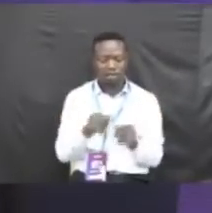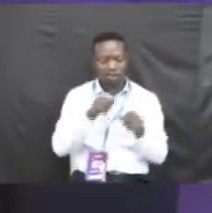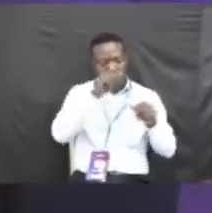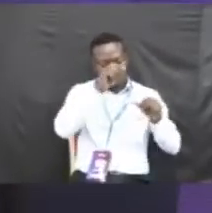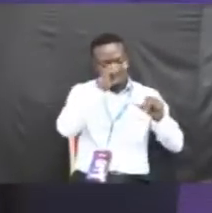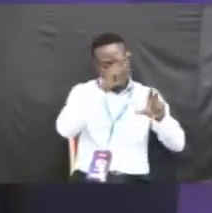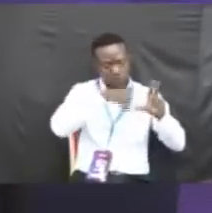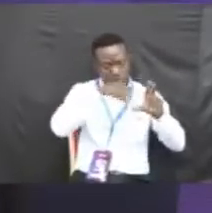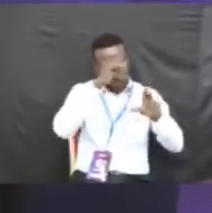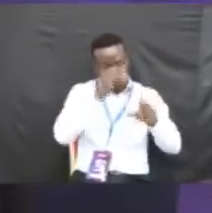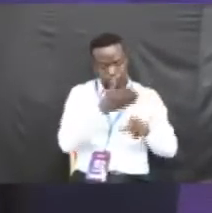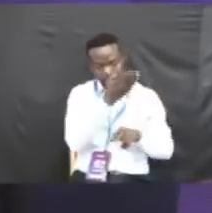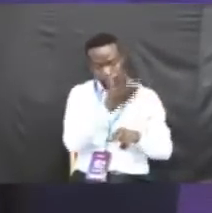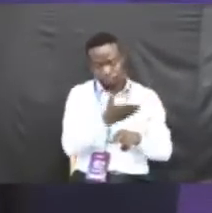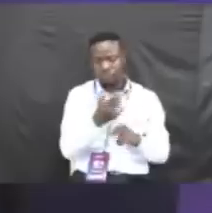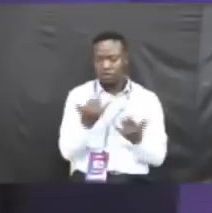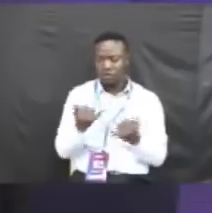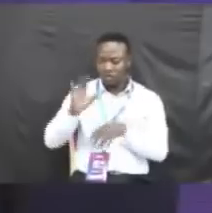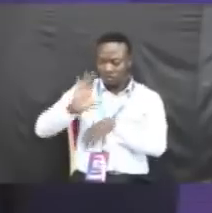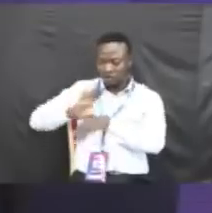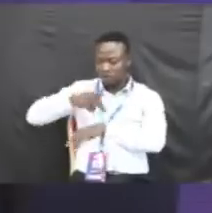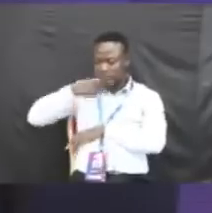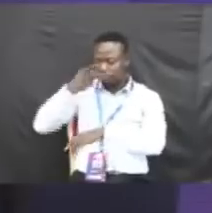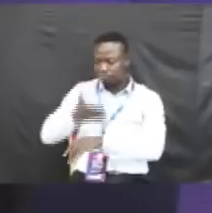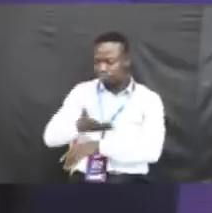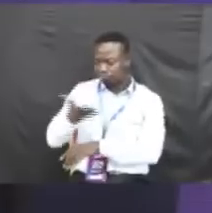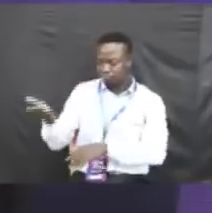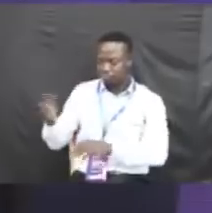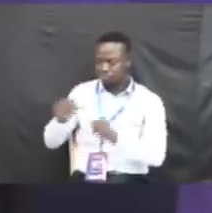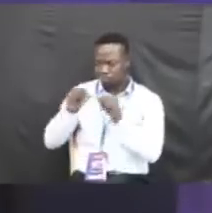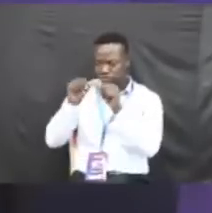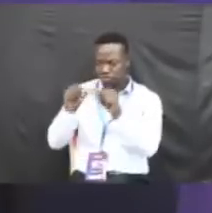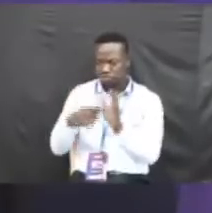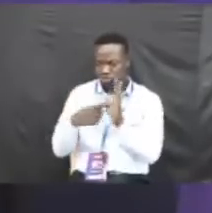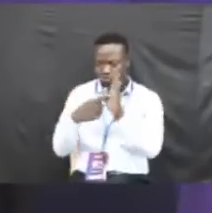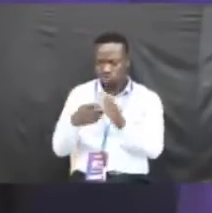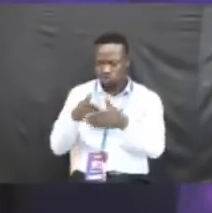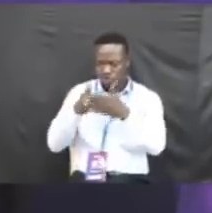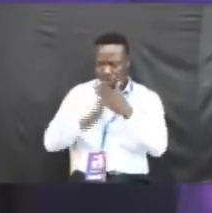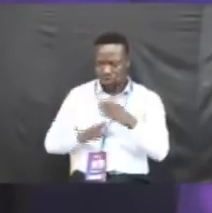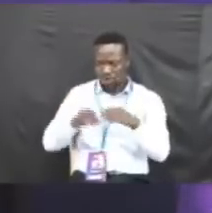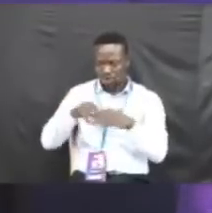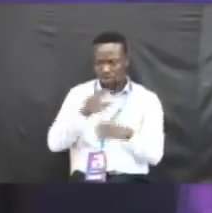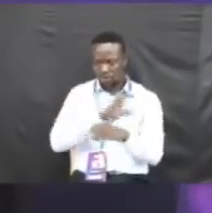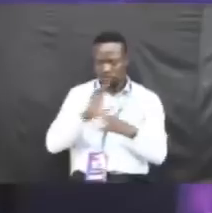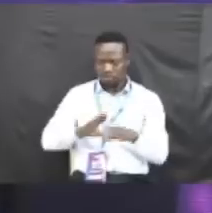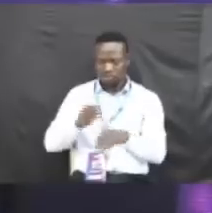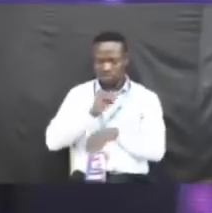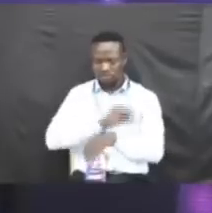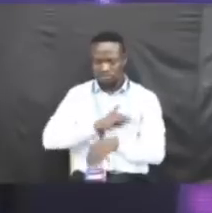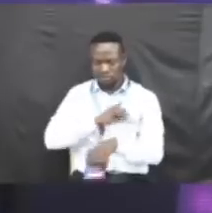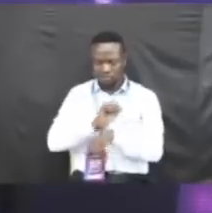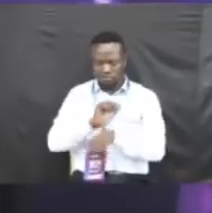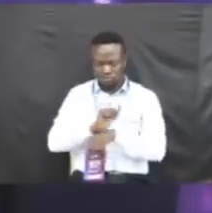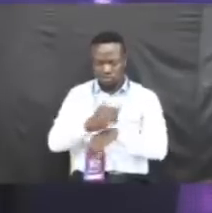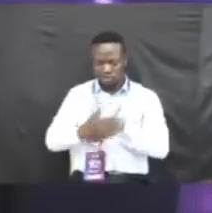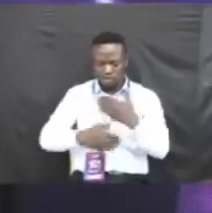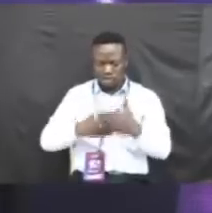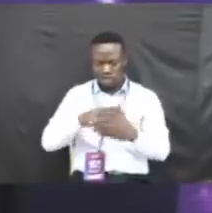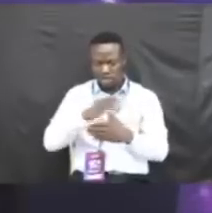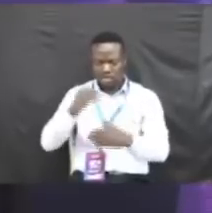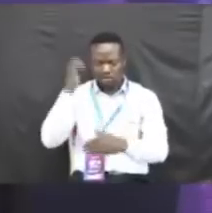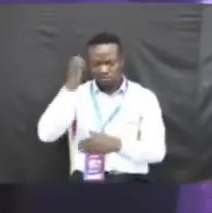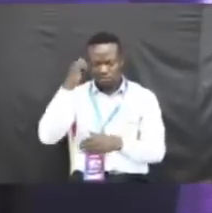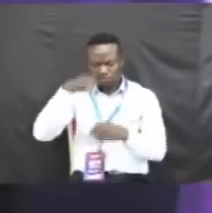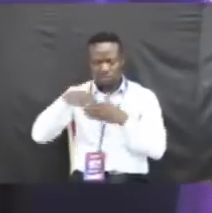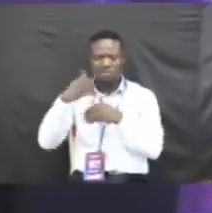Chairman, the Church of Pentecost continues to show leadership in Christian missions and evangelism